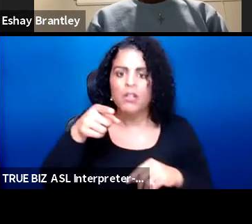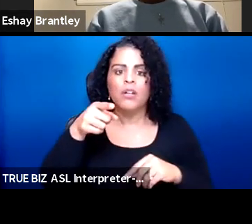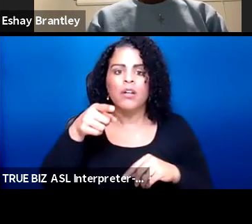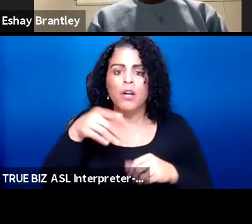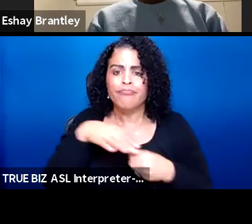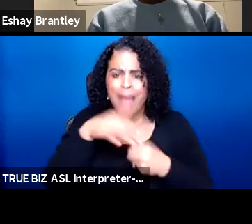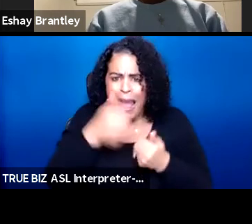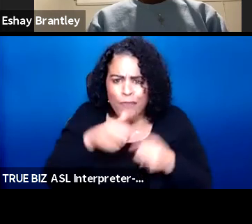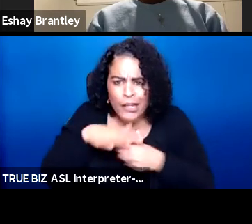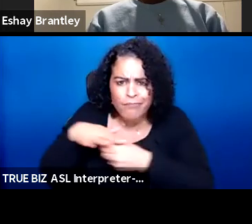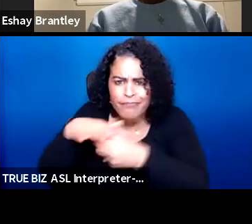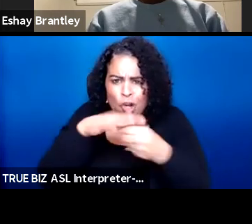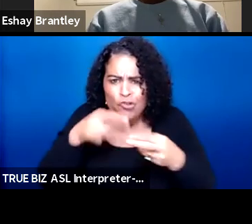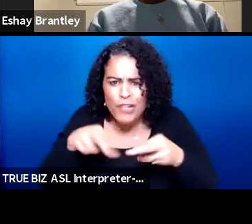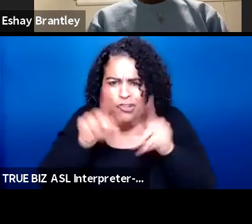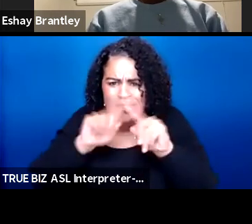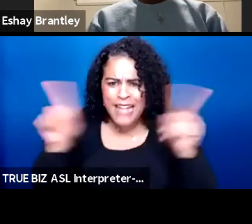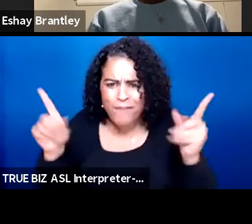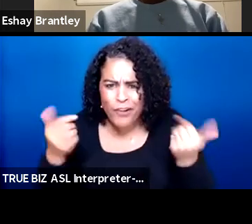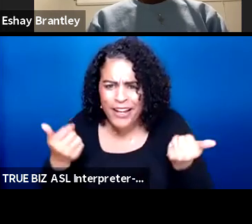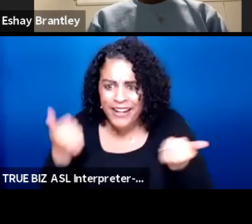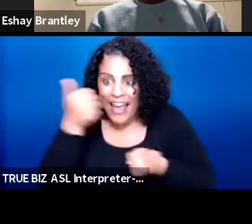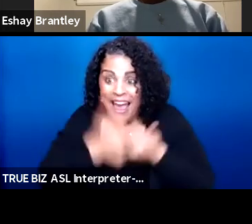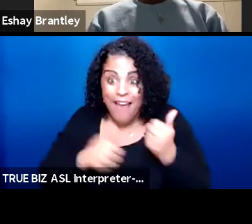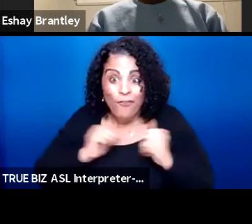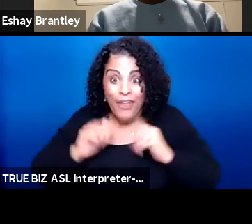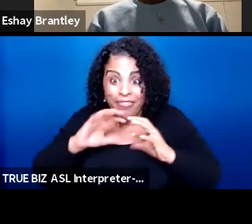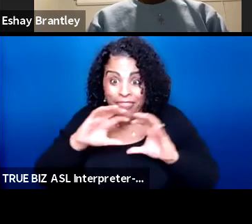every region's different, man. Every theater, like